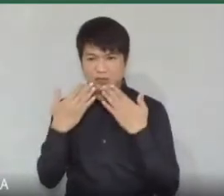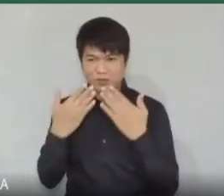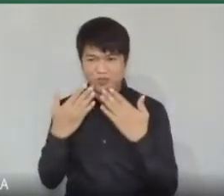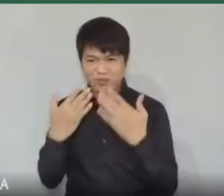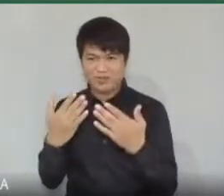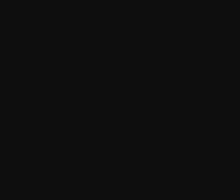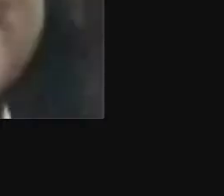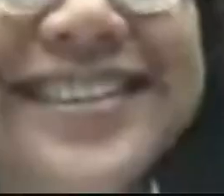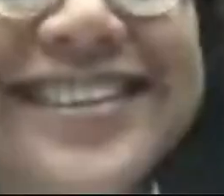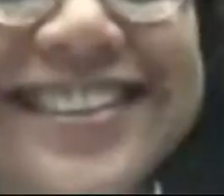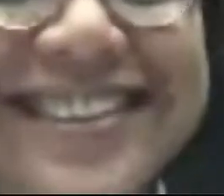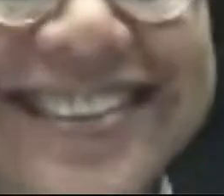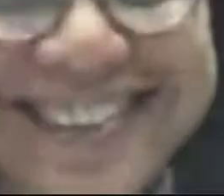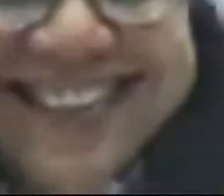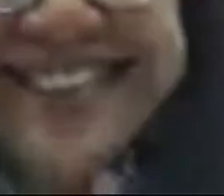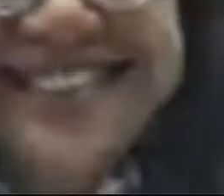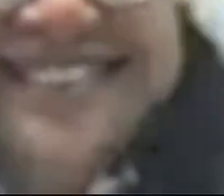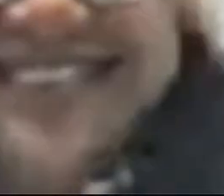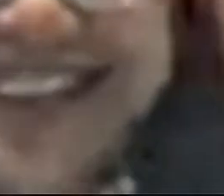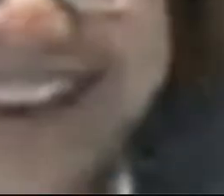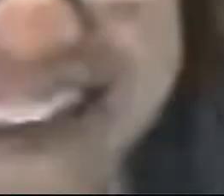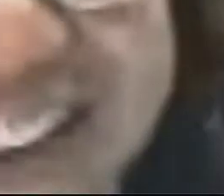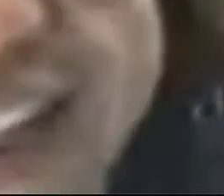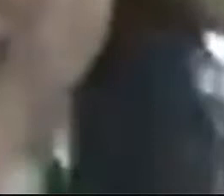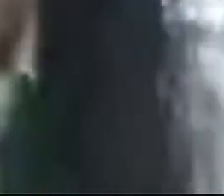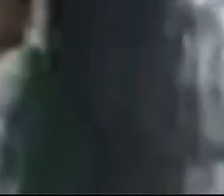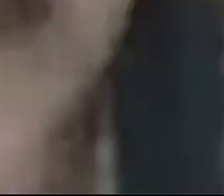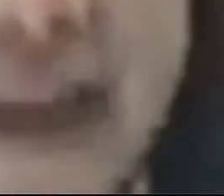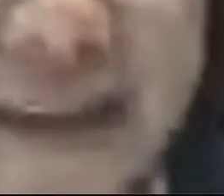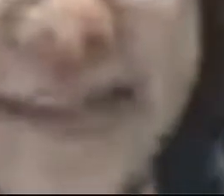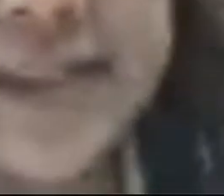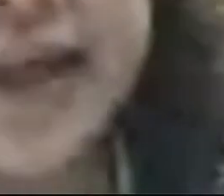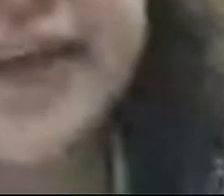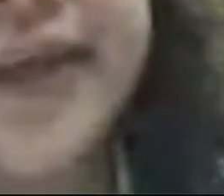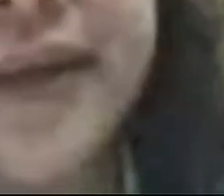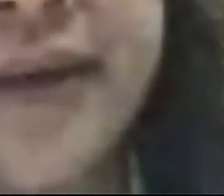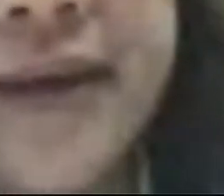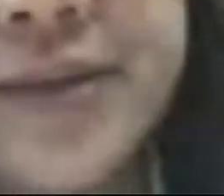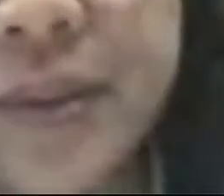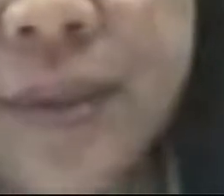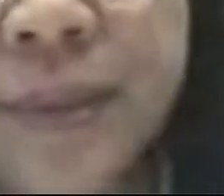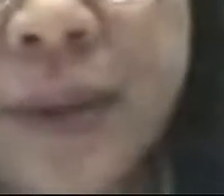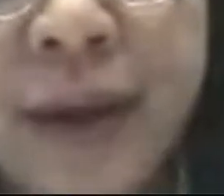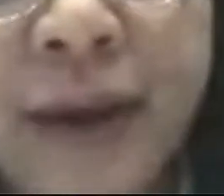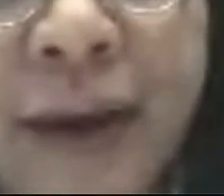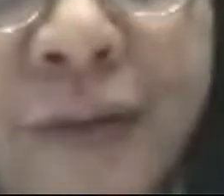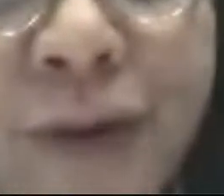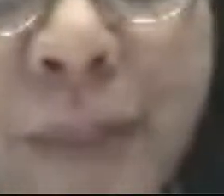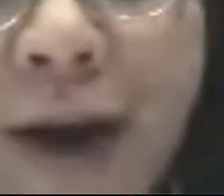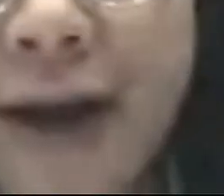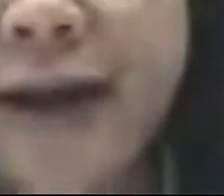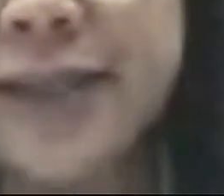Tap, tap, tap, tap, tap. Thank you, Portia. Dr. Tayag, that's exciting. So,